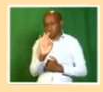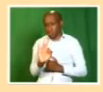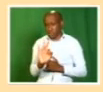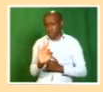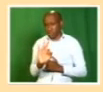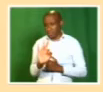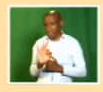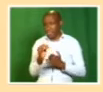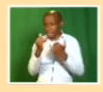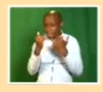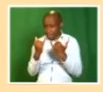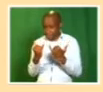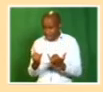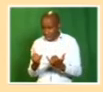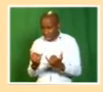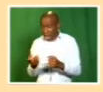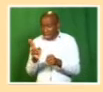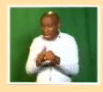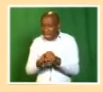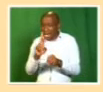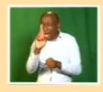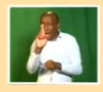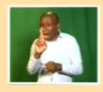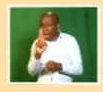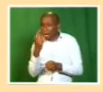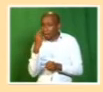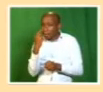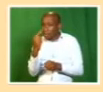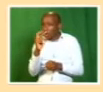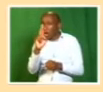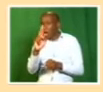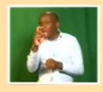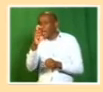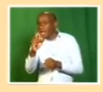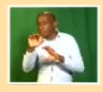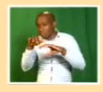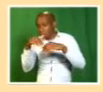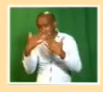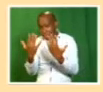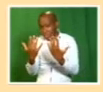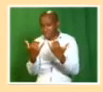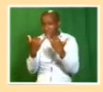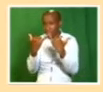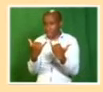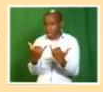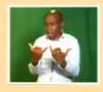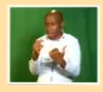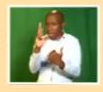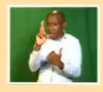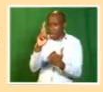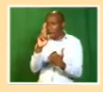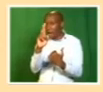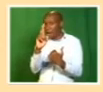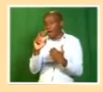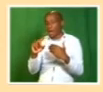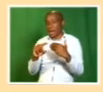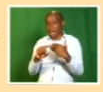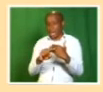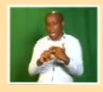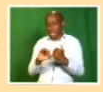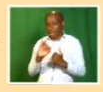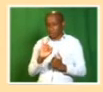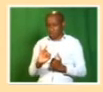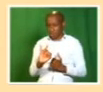to 3. Then r, this is the term that doesn't have x. This is the one here. So r is equals to negative 2. Hence